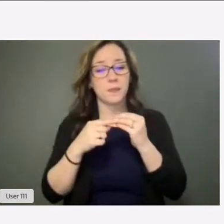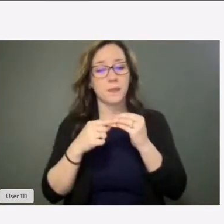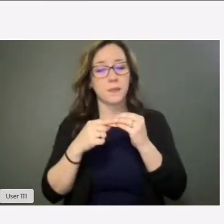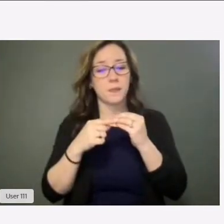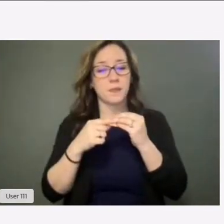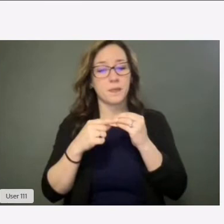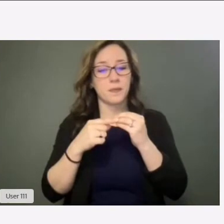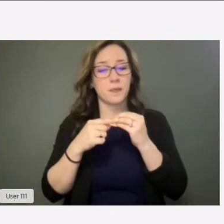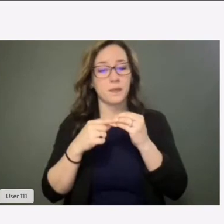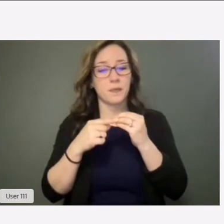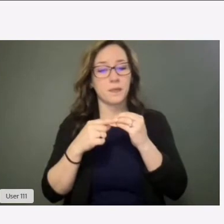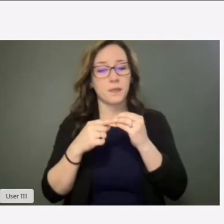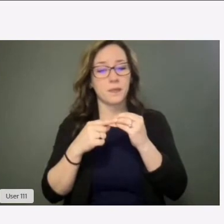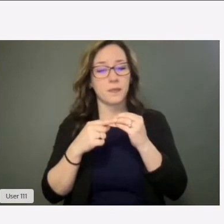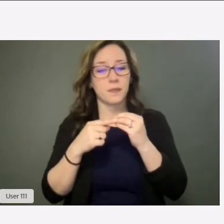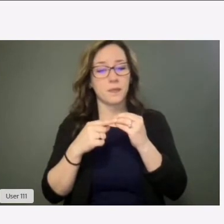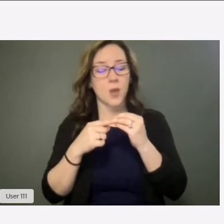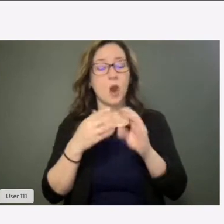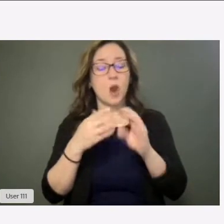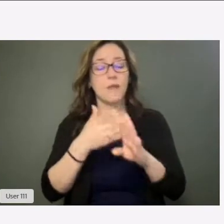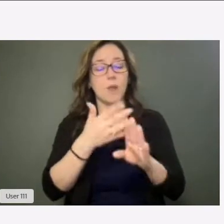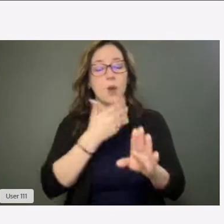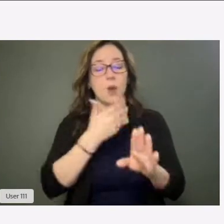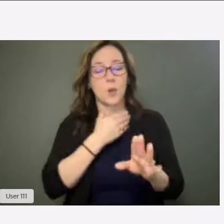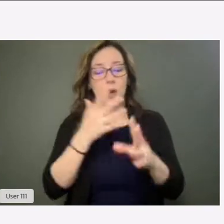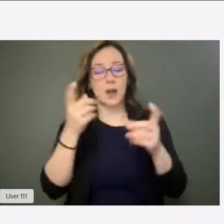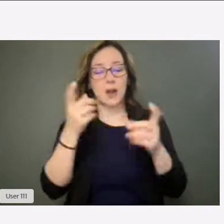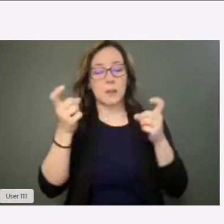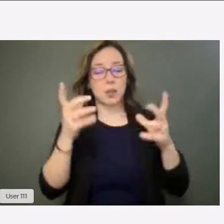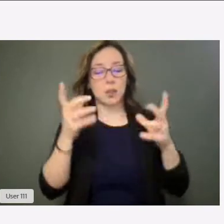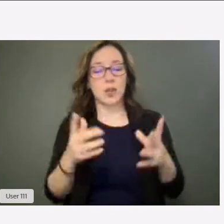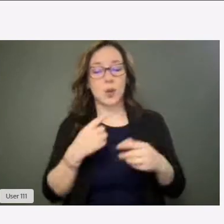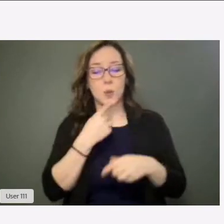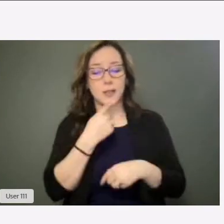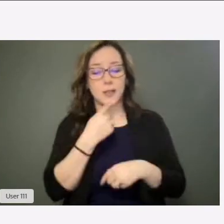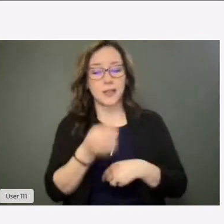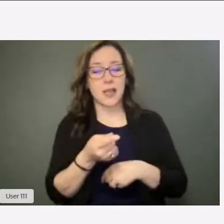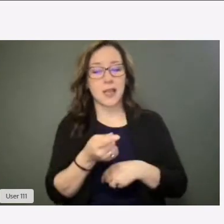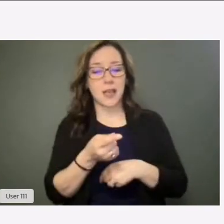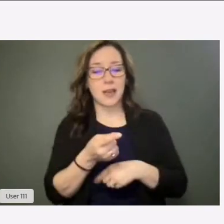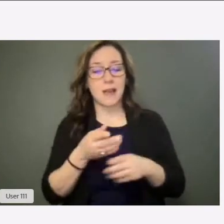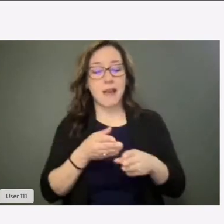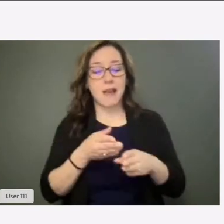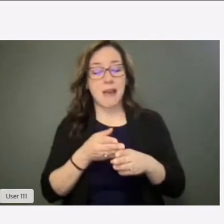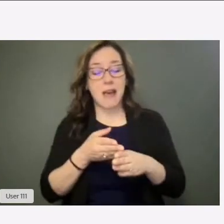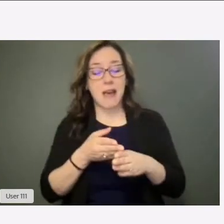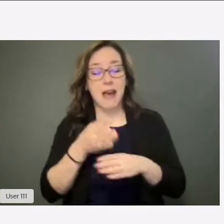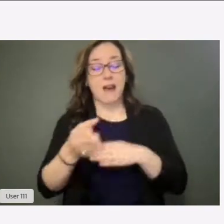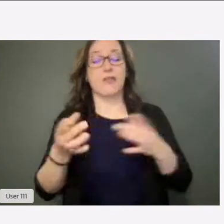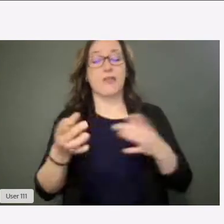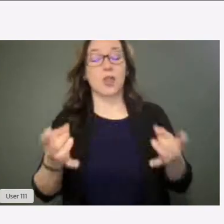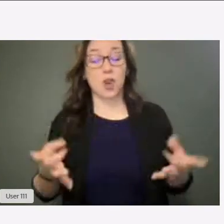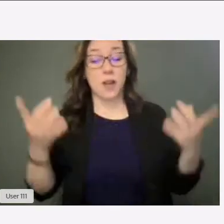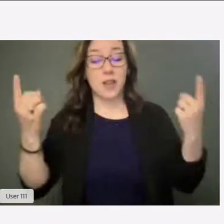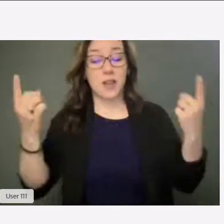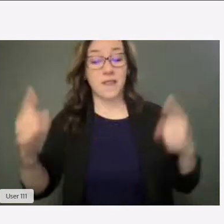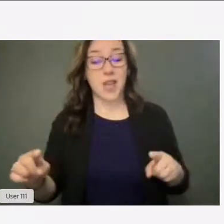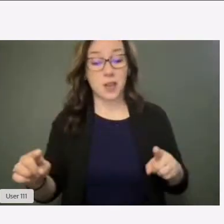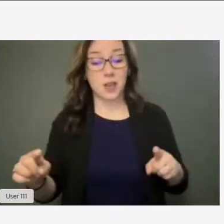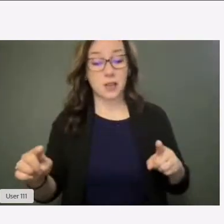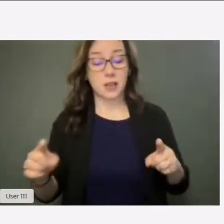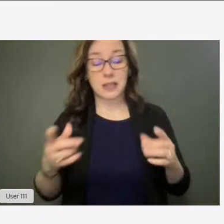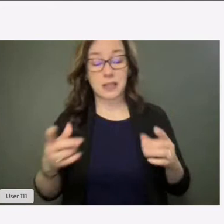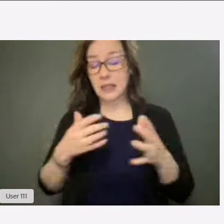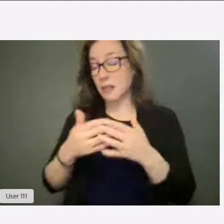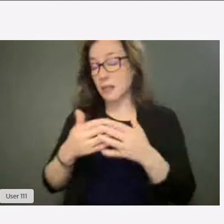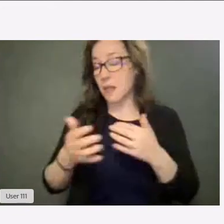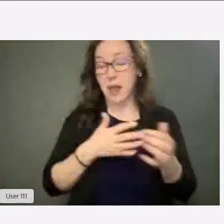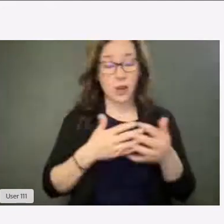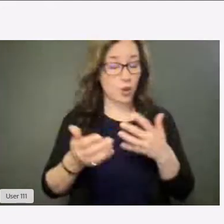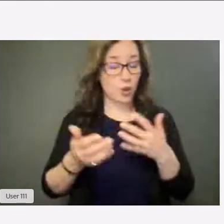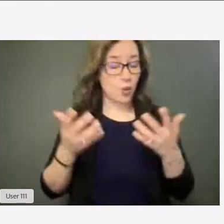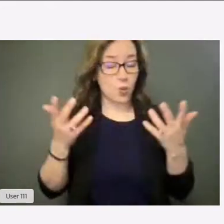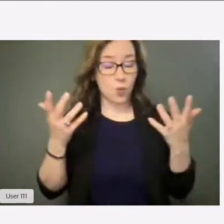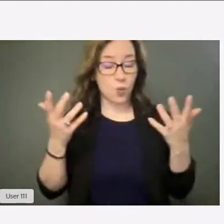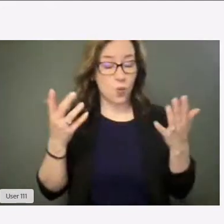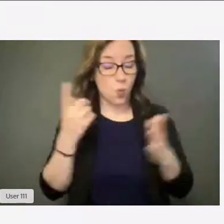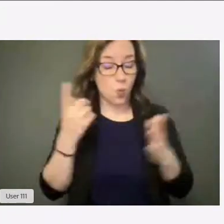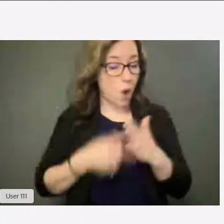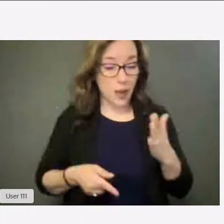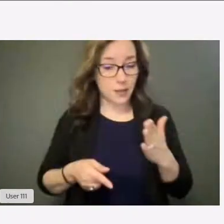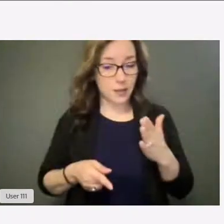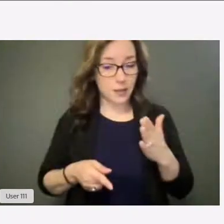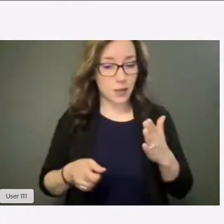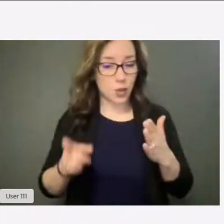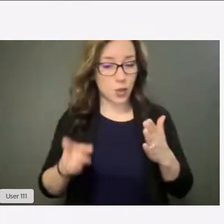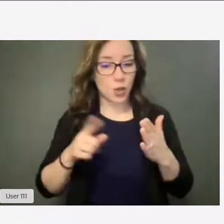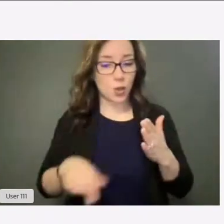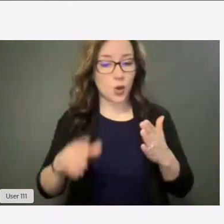Craig Fugate, our former administrator, used to say this thing, that in the aftermath of an event, no matter what it is, chances are, as you well know,